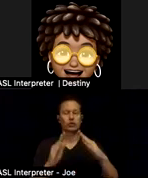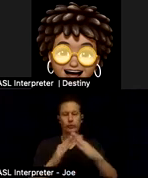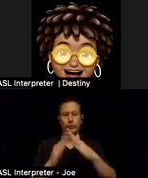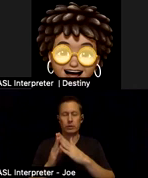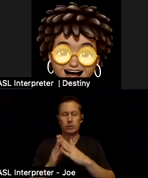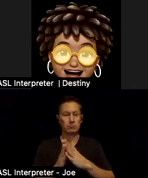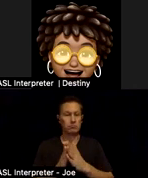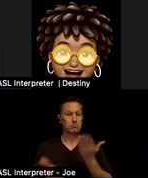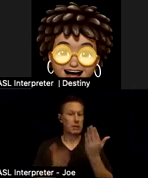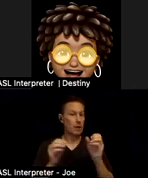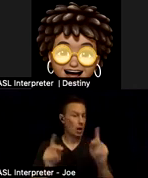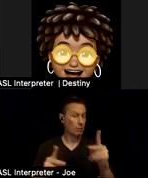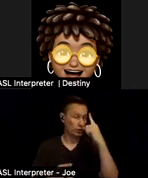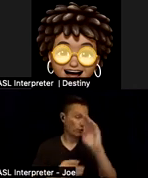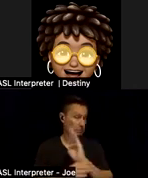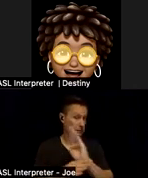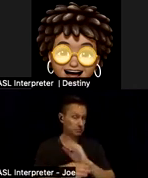you know, you could take on